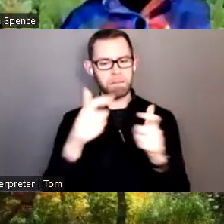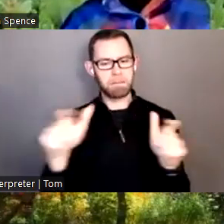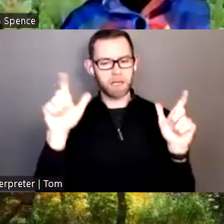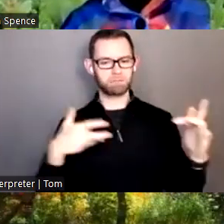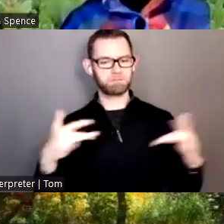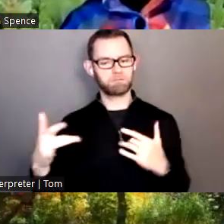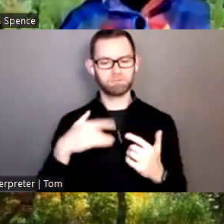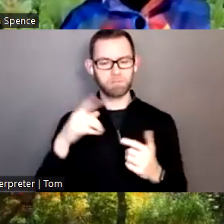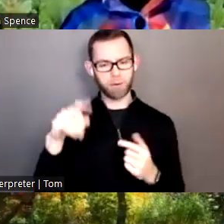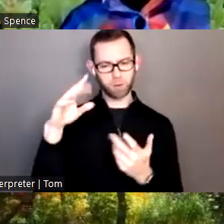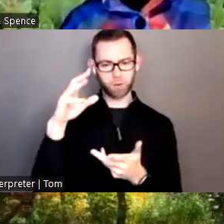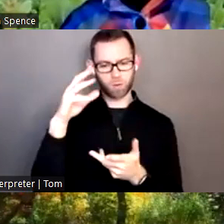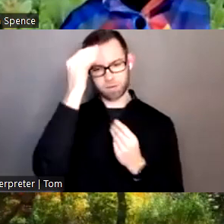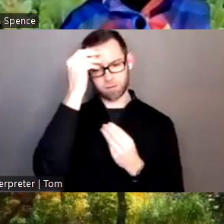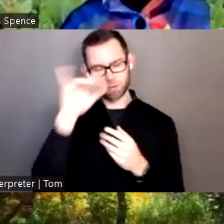débat quoi.